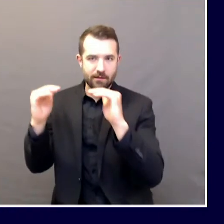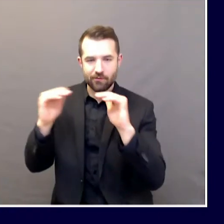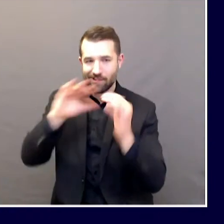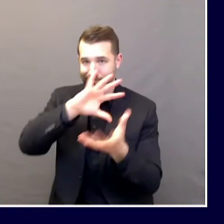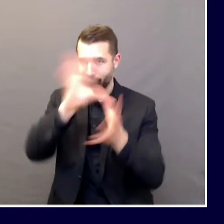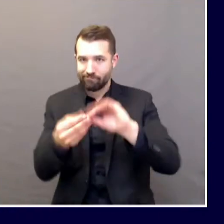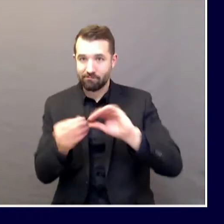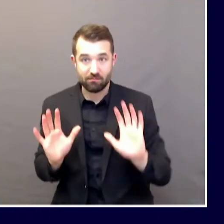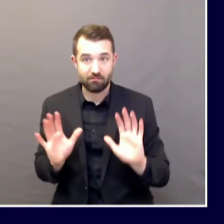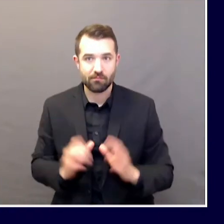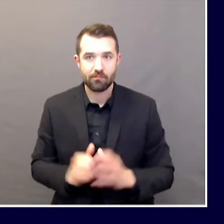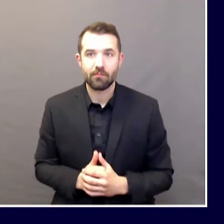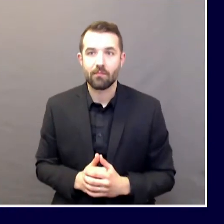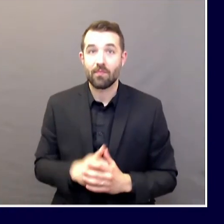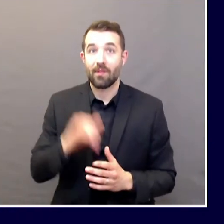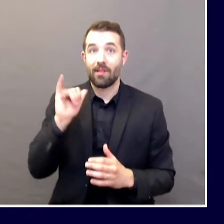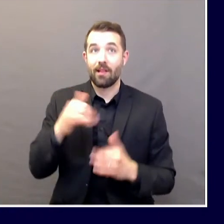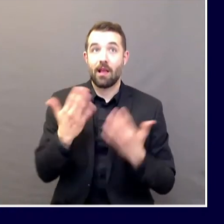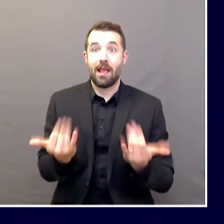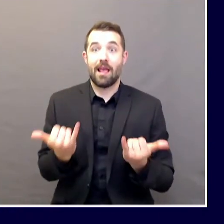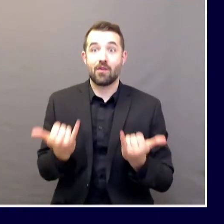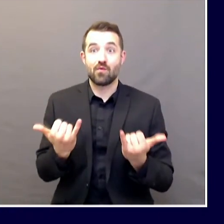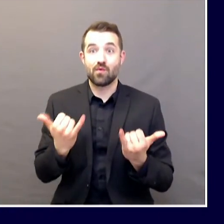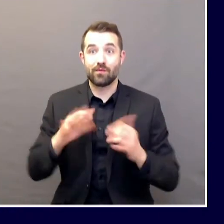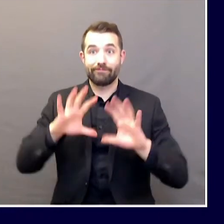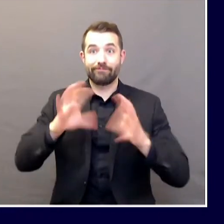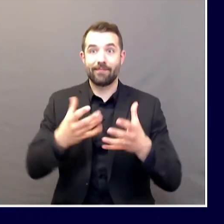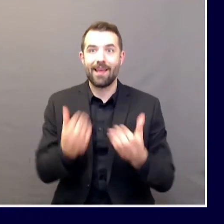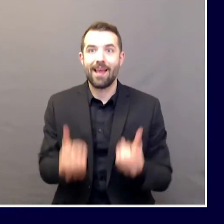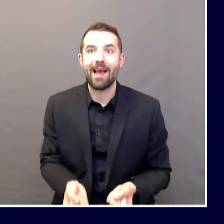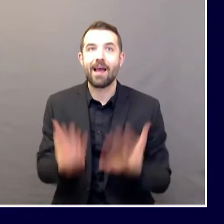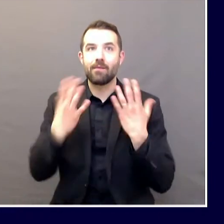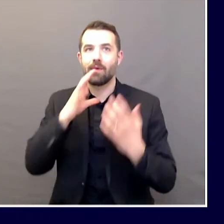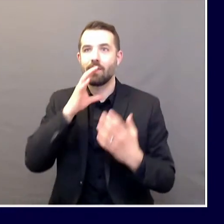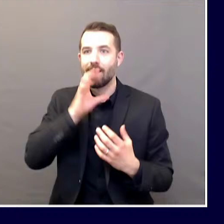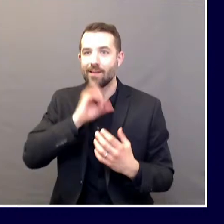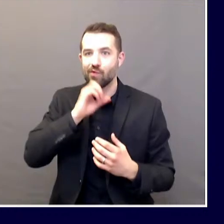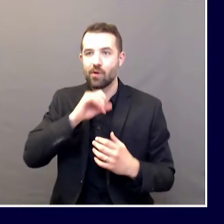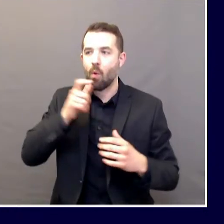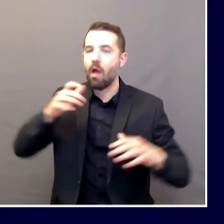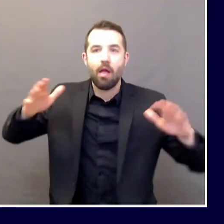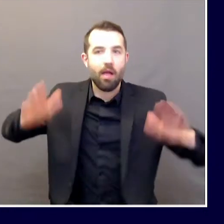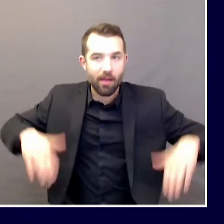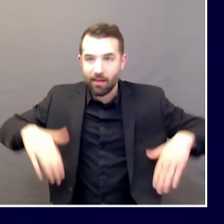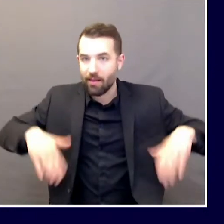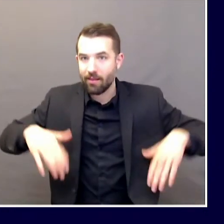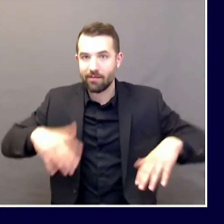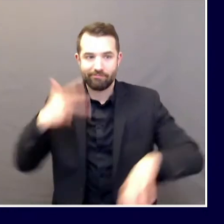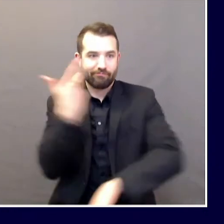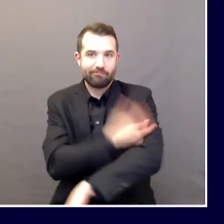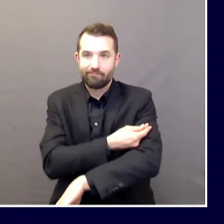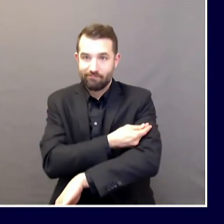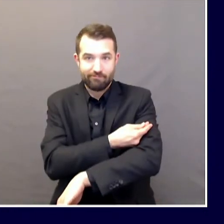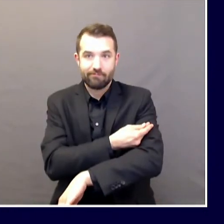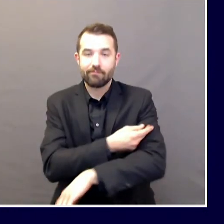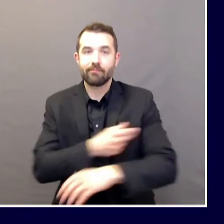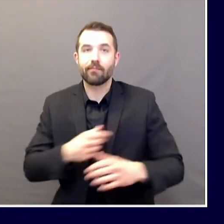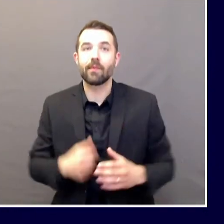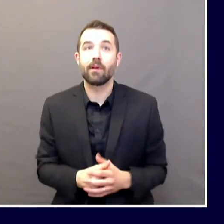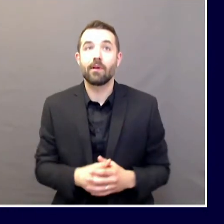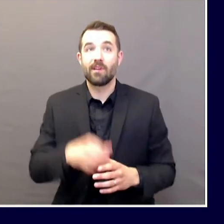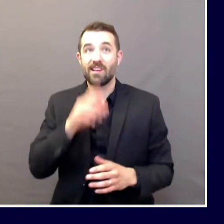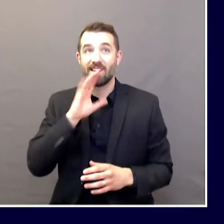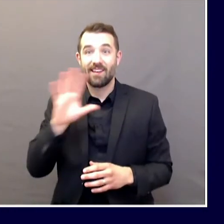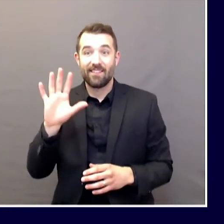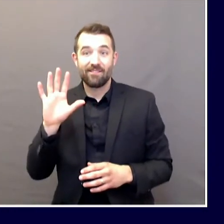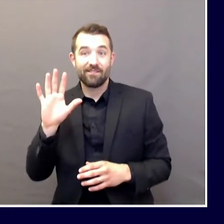individuals have yet to receive their vaccine? So it's not so much the entire population, It's those 50, 60, 70, 80